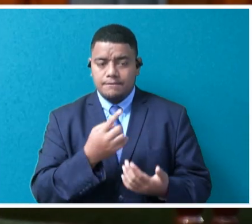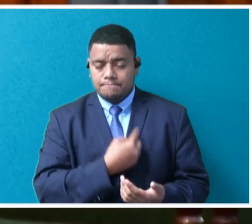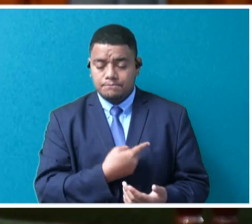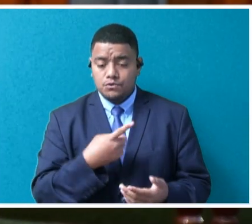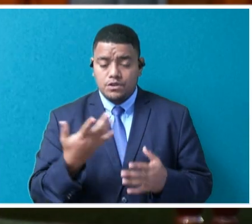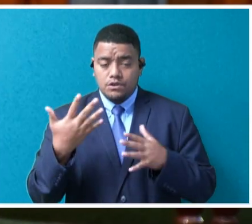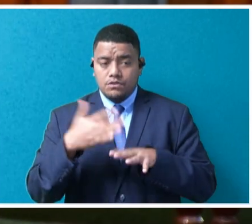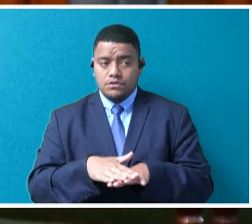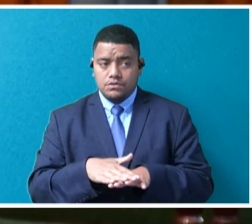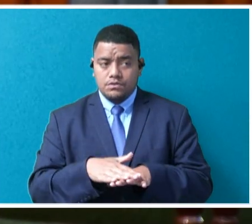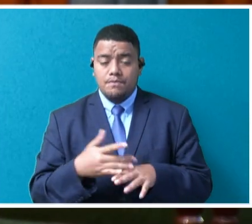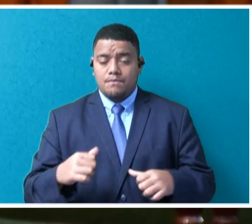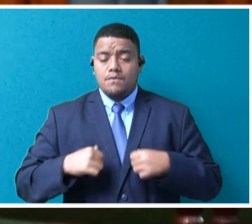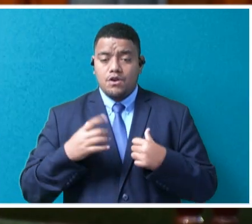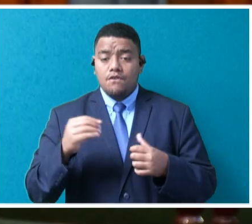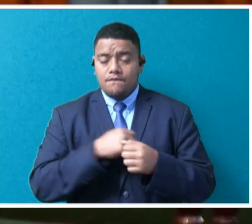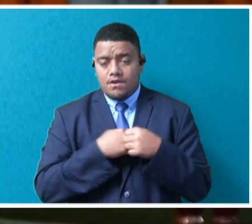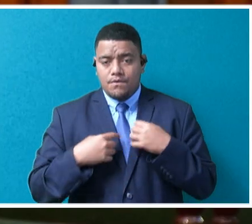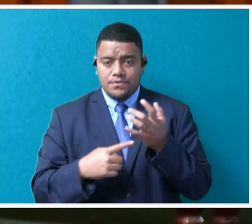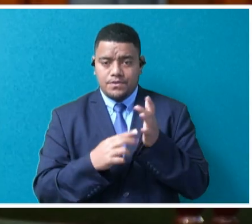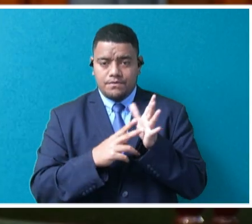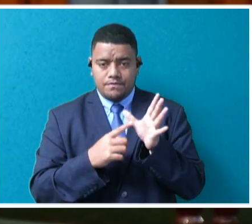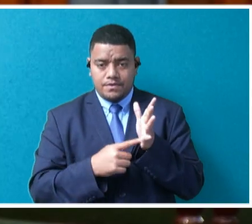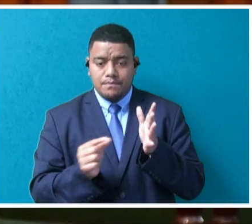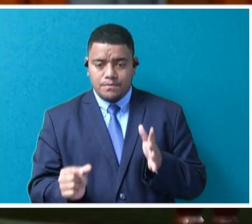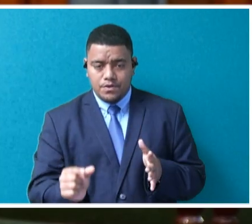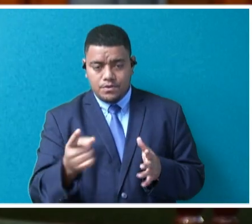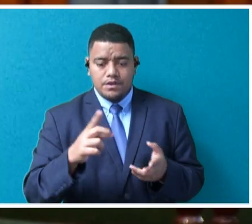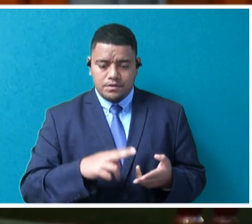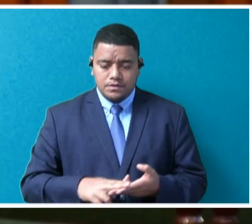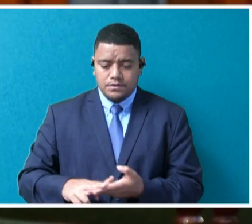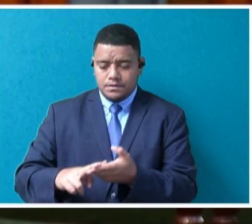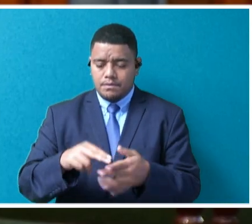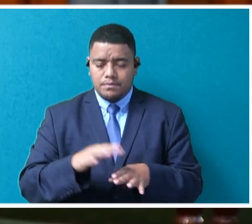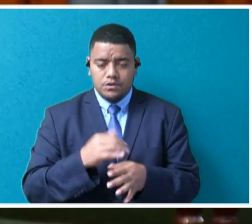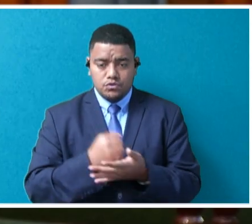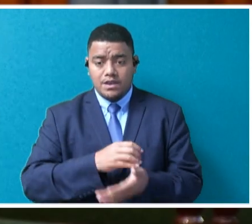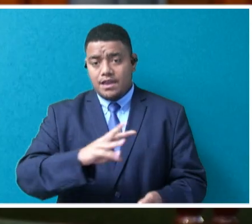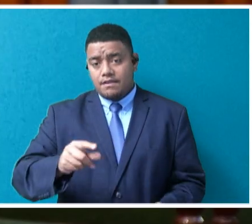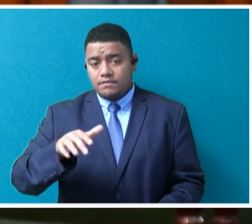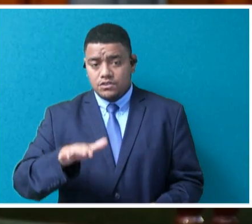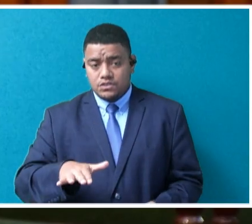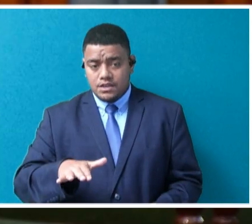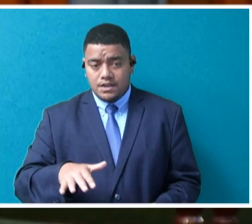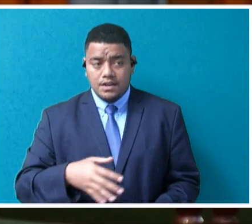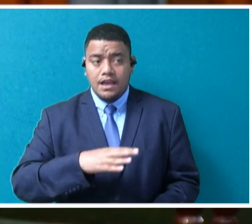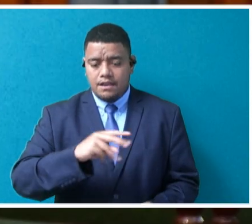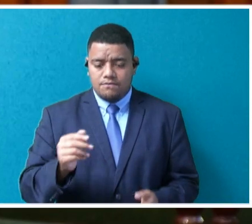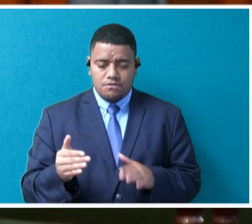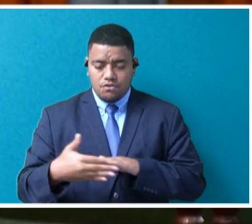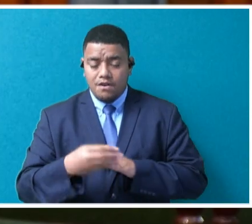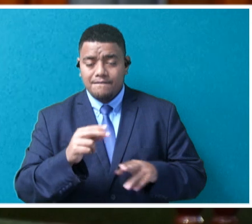inclusion, proud of our TVET pathway, and united in ensuring that every child in every corner of